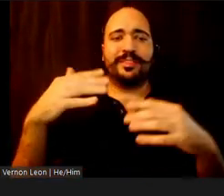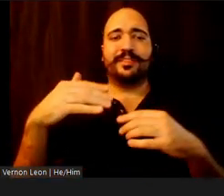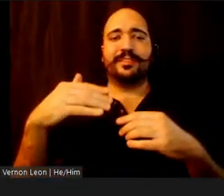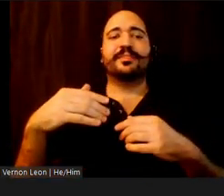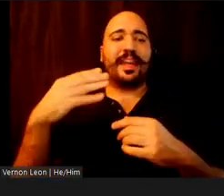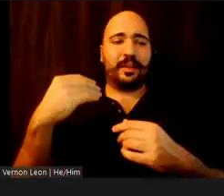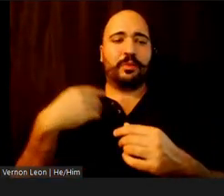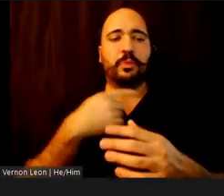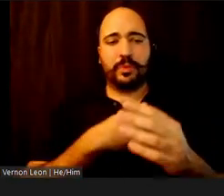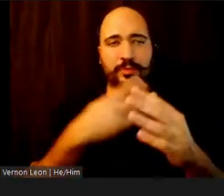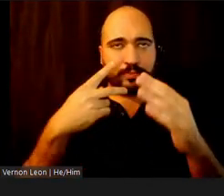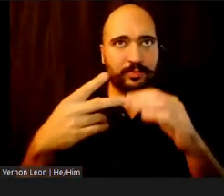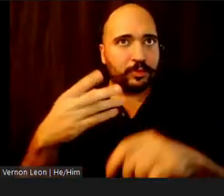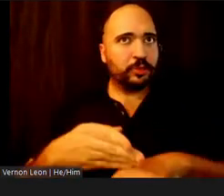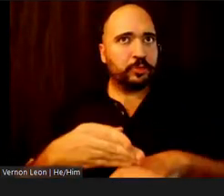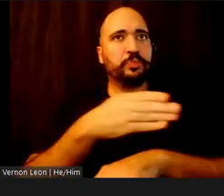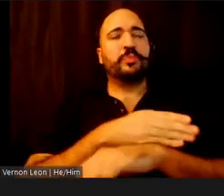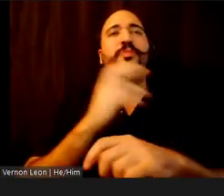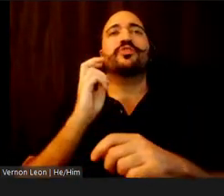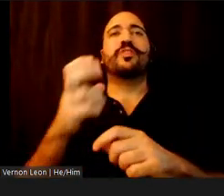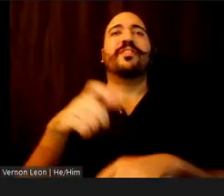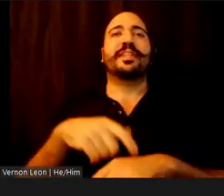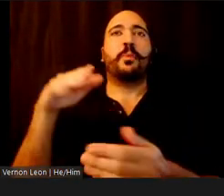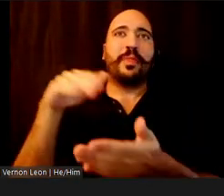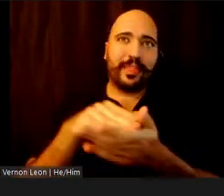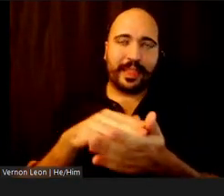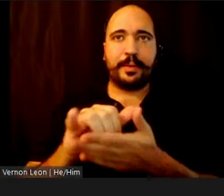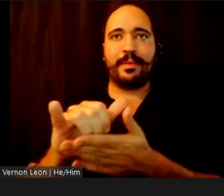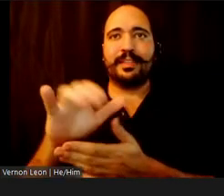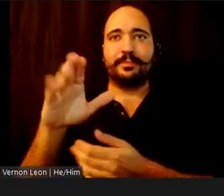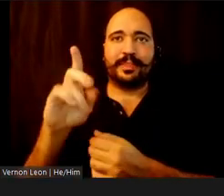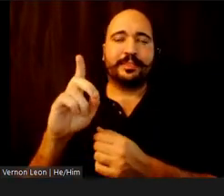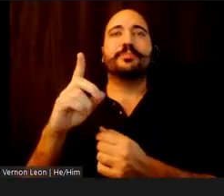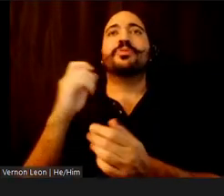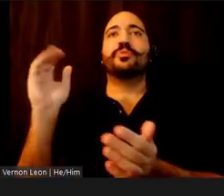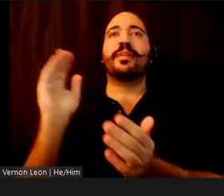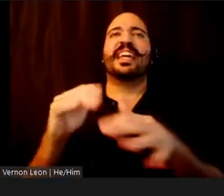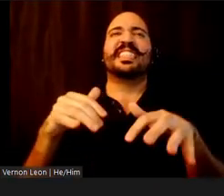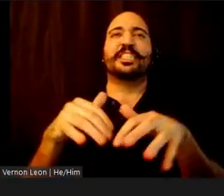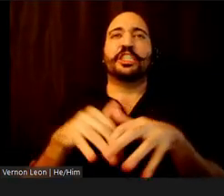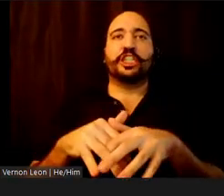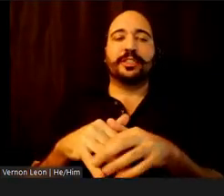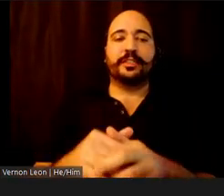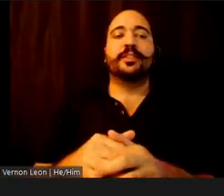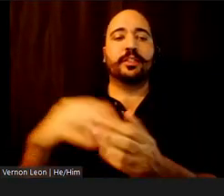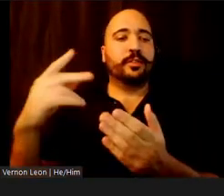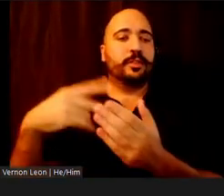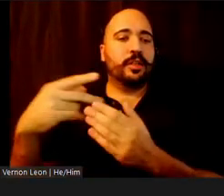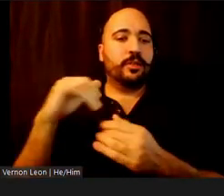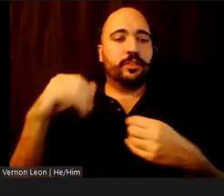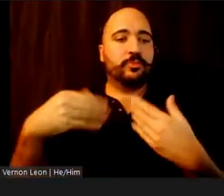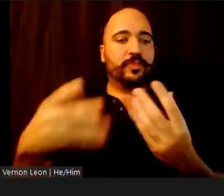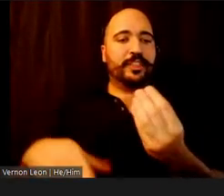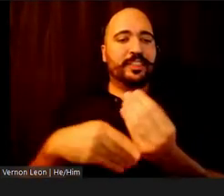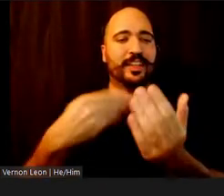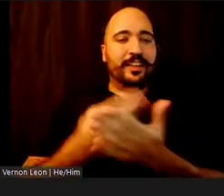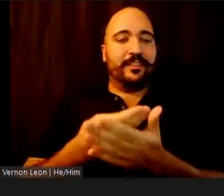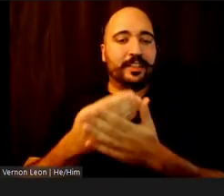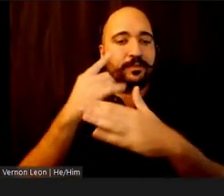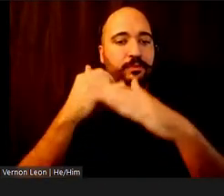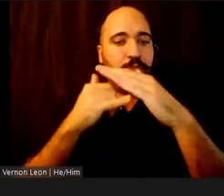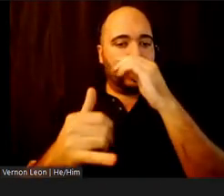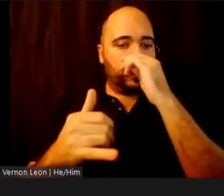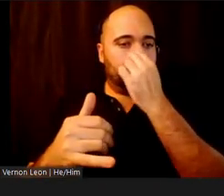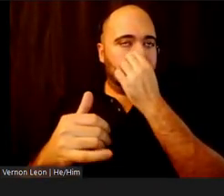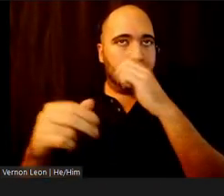improvements in travel times within the Manhattan Central Business District as there would be less congestion. The program would also provide additional funds for subways, trains, and